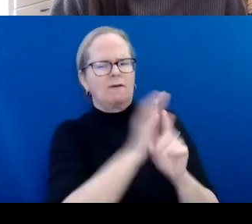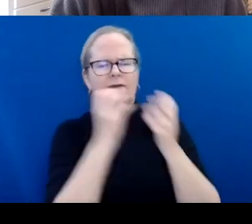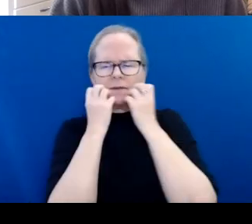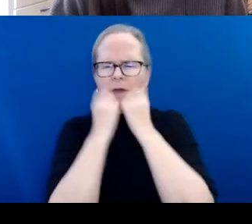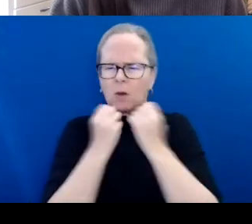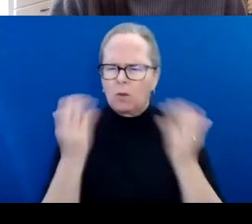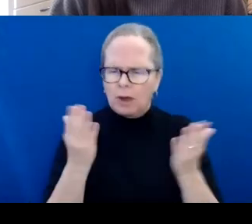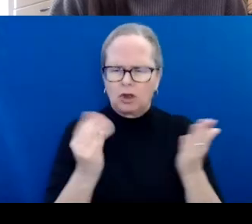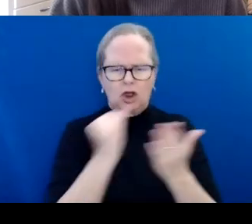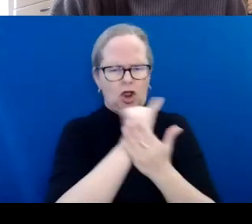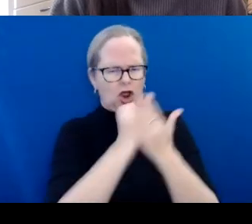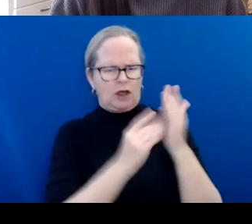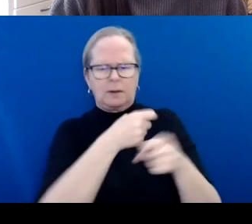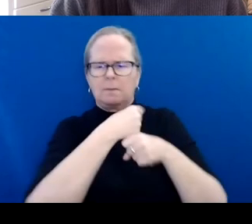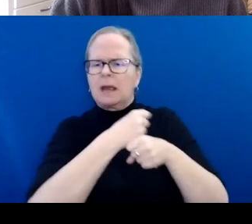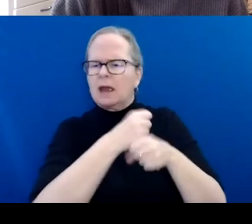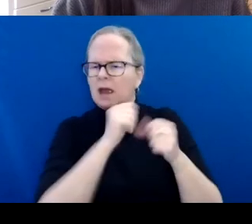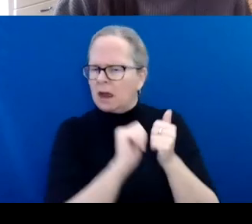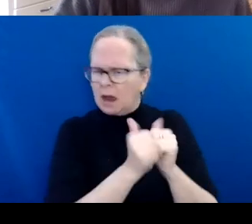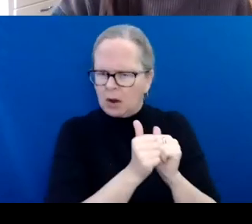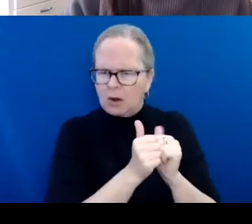and why it is important to you.